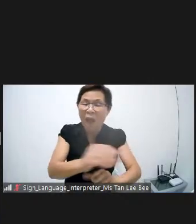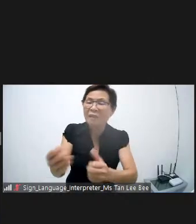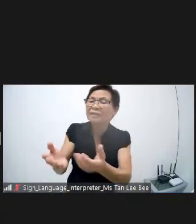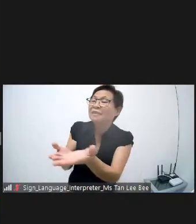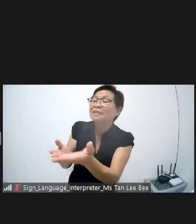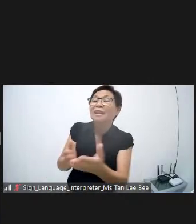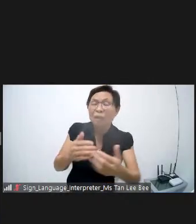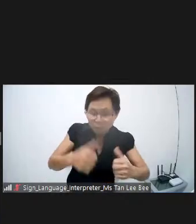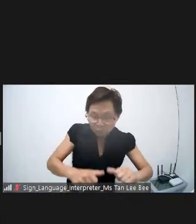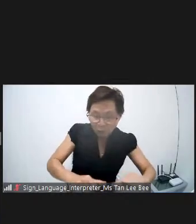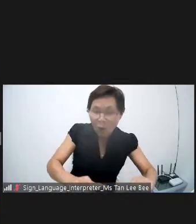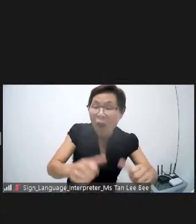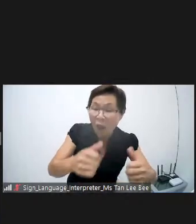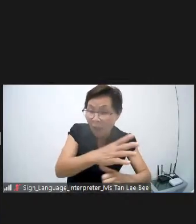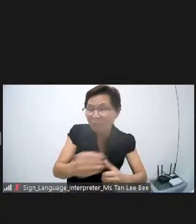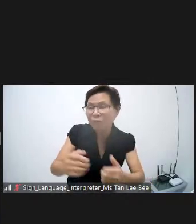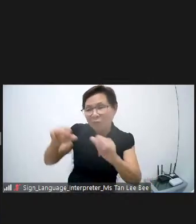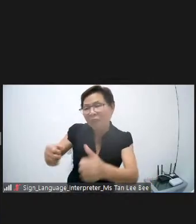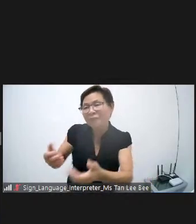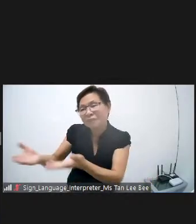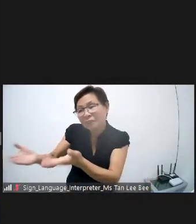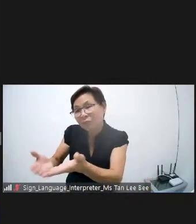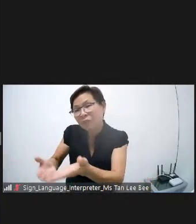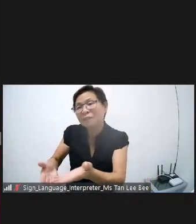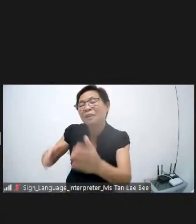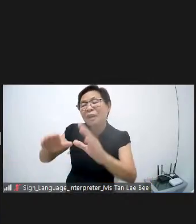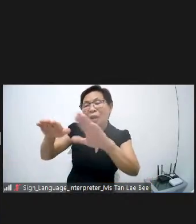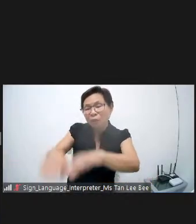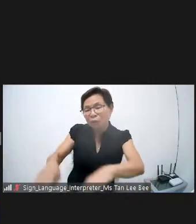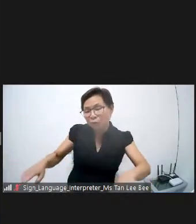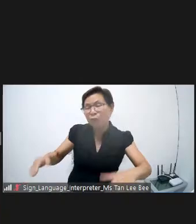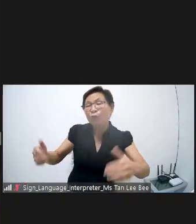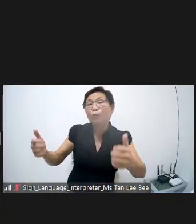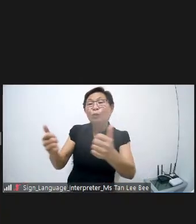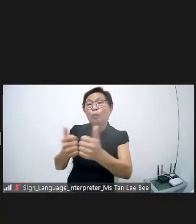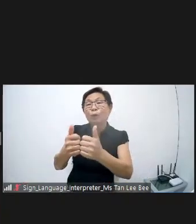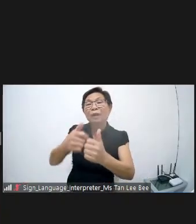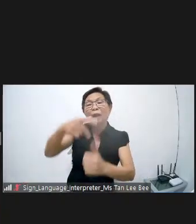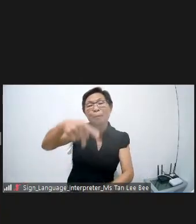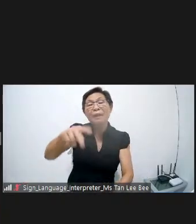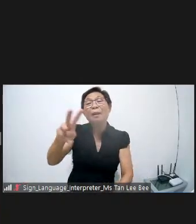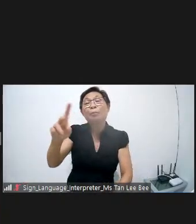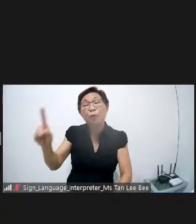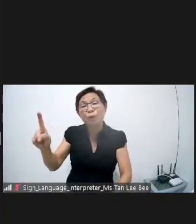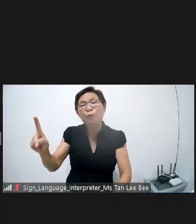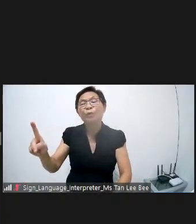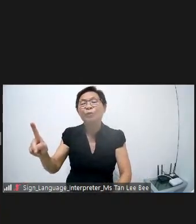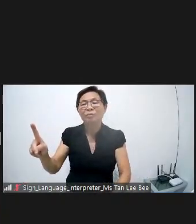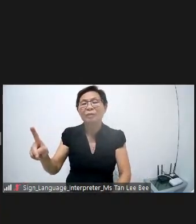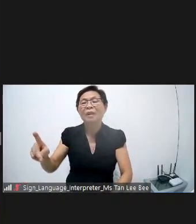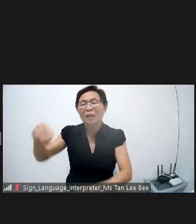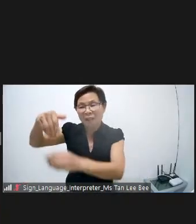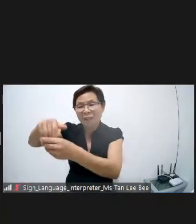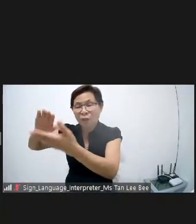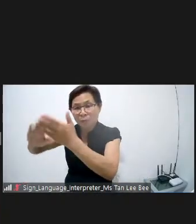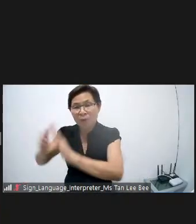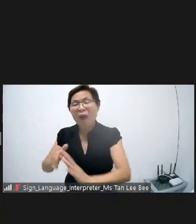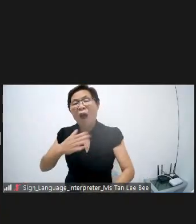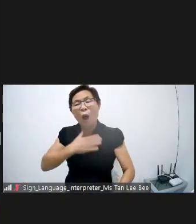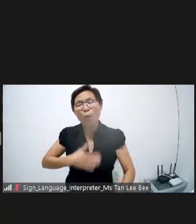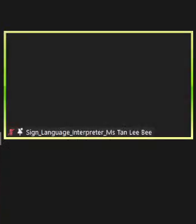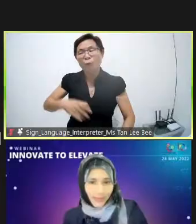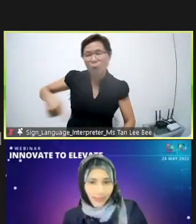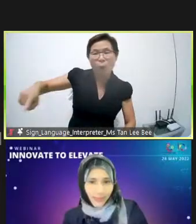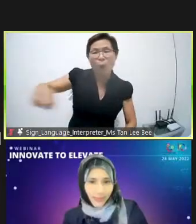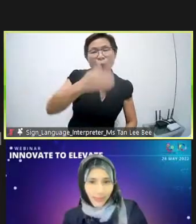with disabilities. Till then, I wish you all a good session for today and wish you all the best. Thank you and